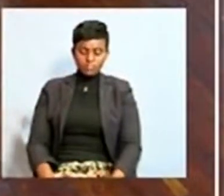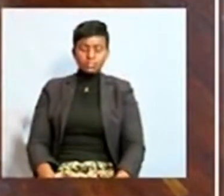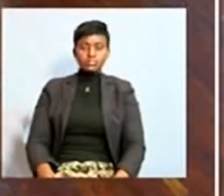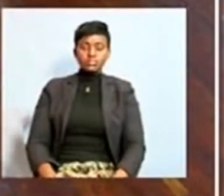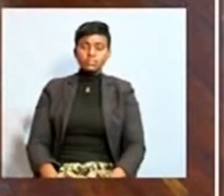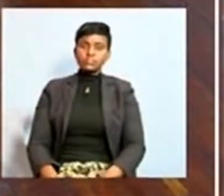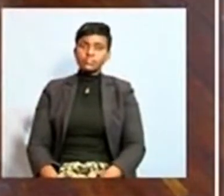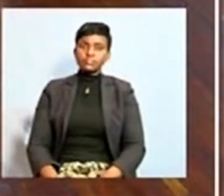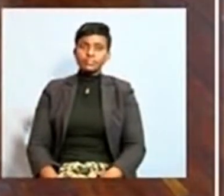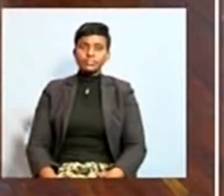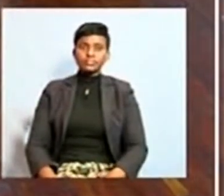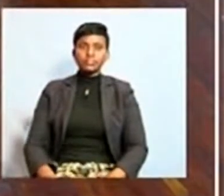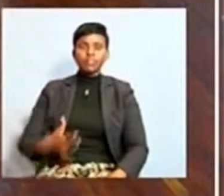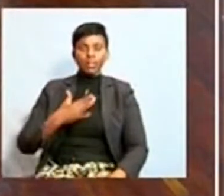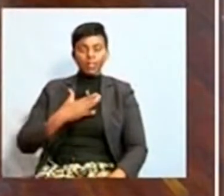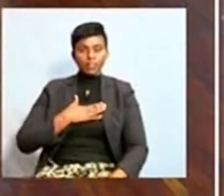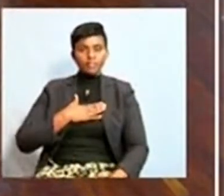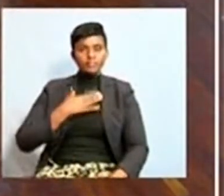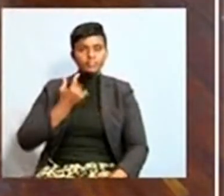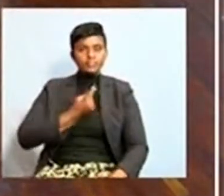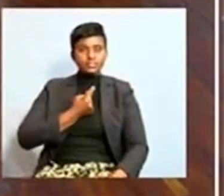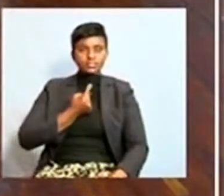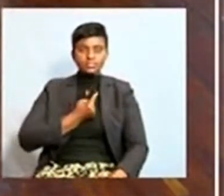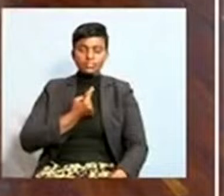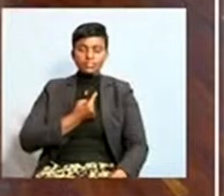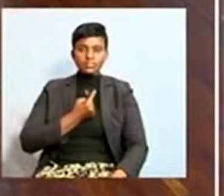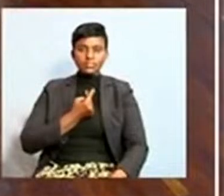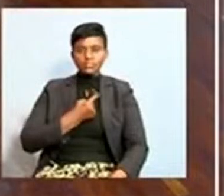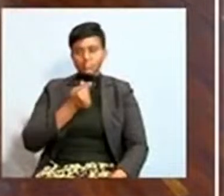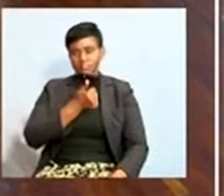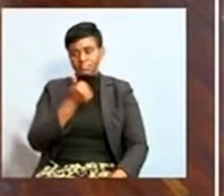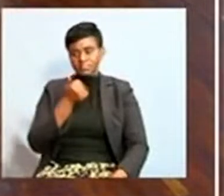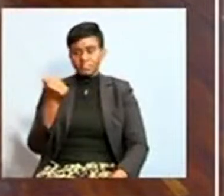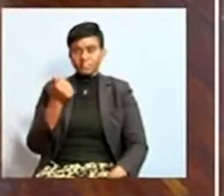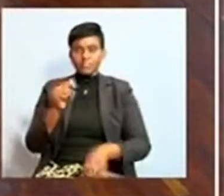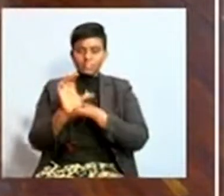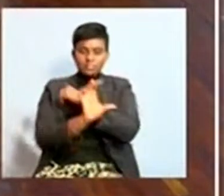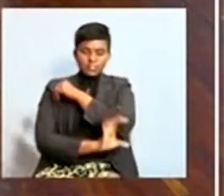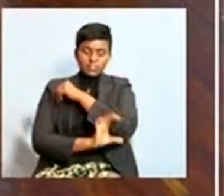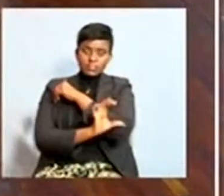submission. Mine is on other countries